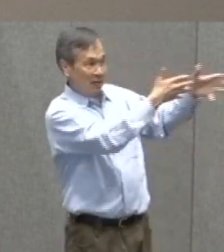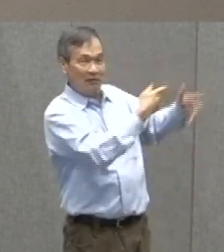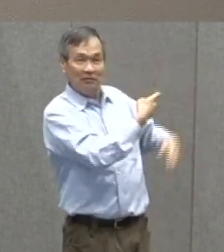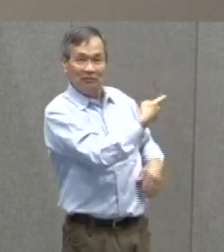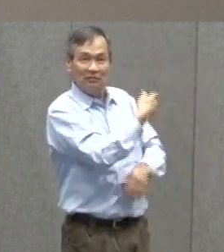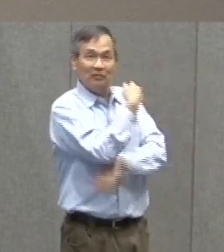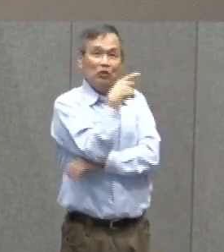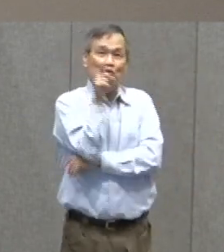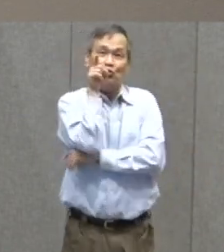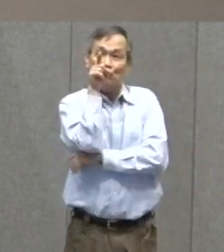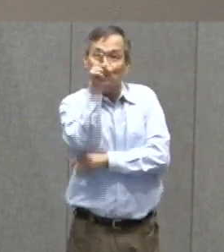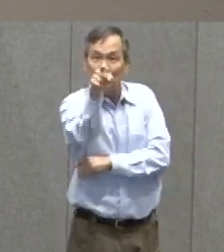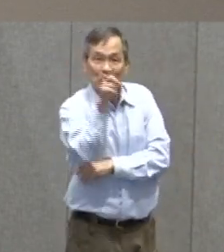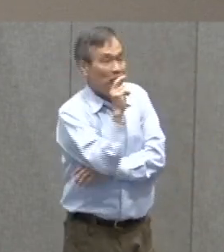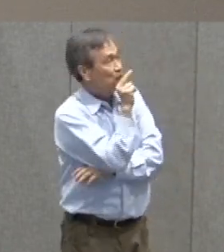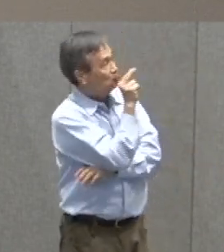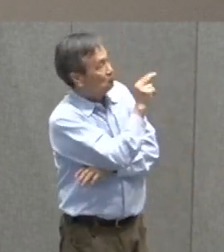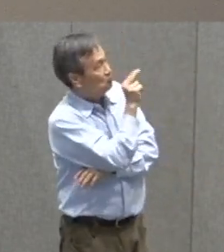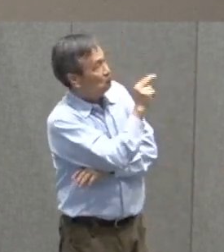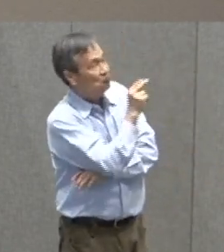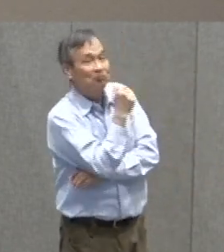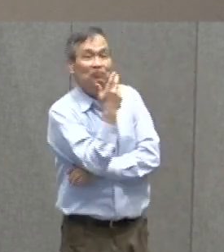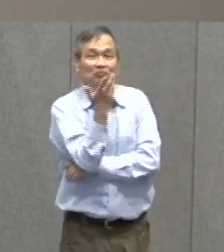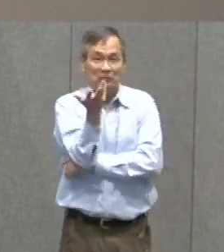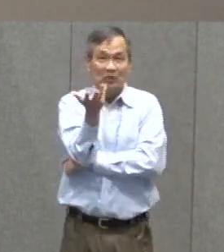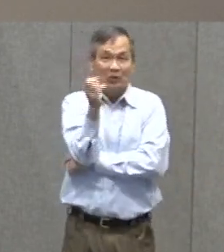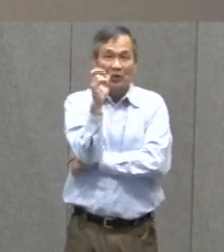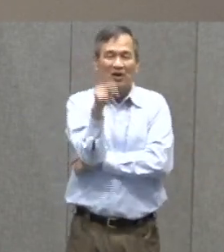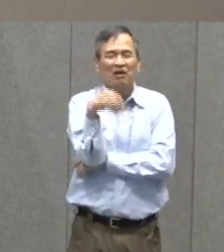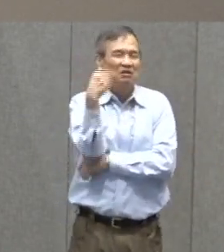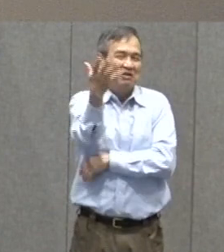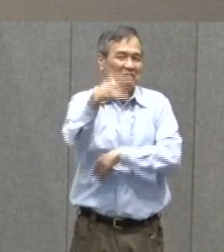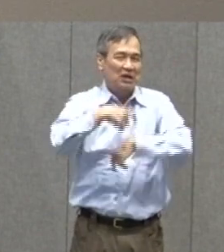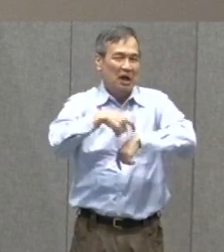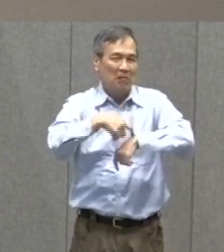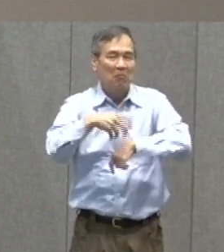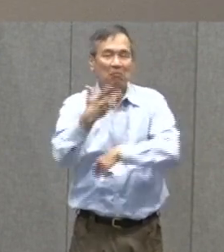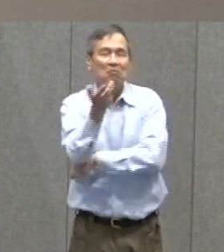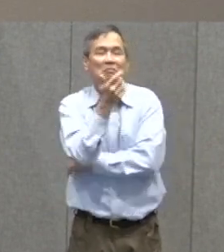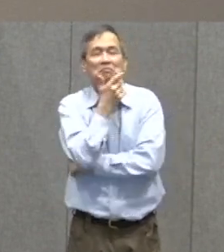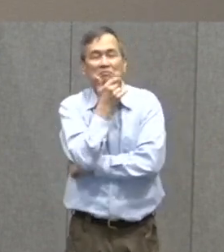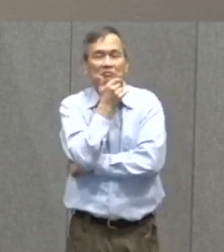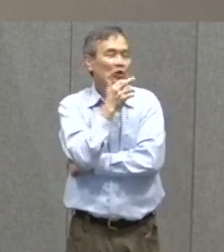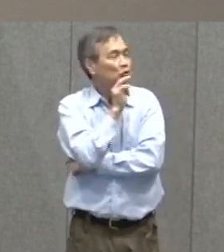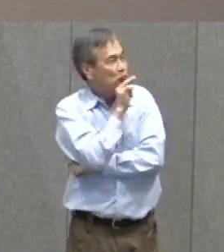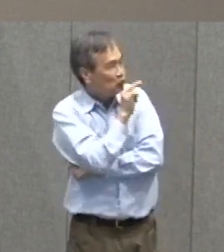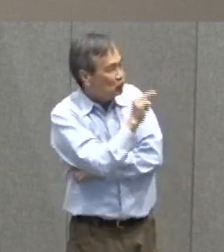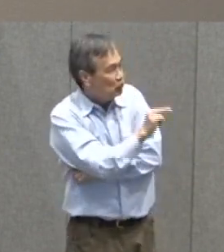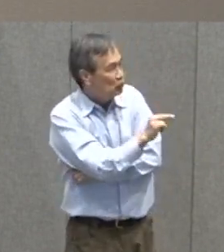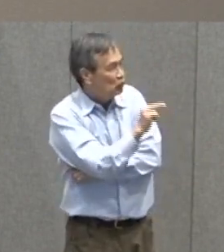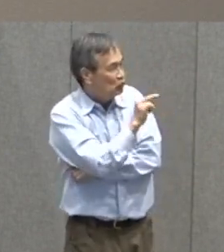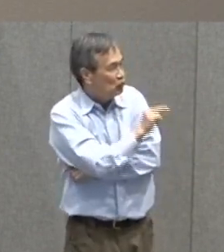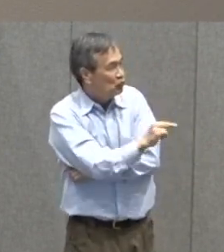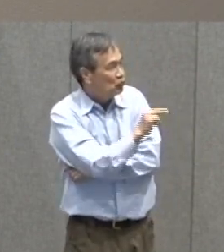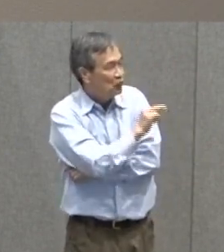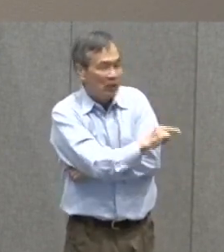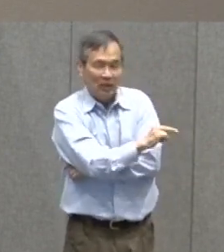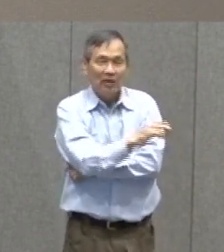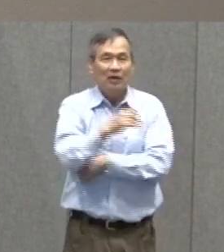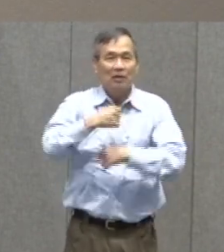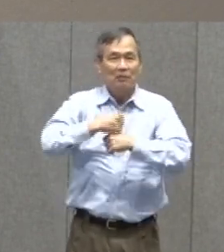observe. And I'm going to give you some time for you to observe this photograph and make up to